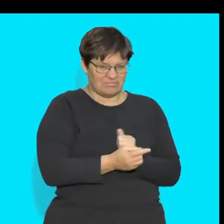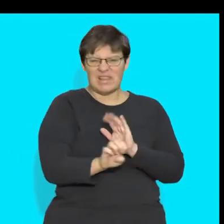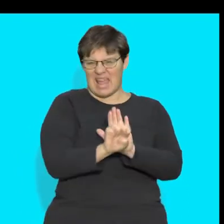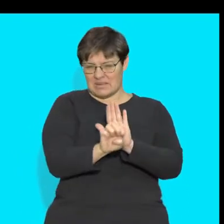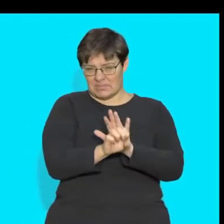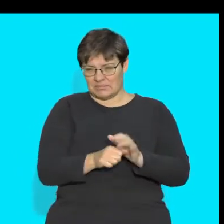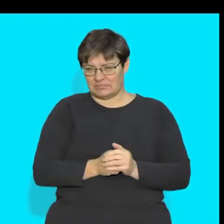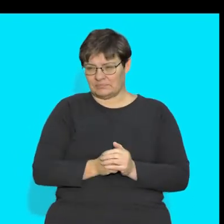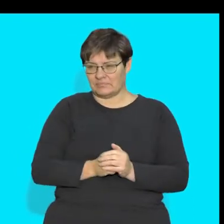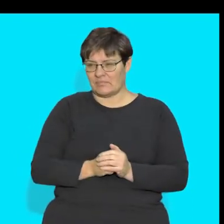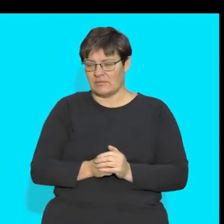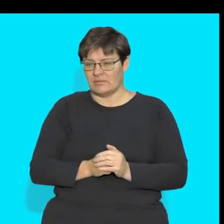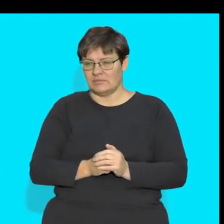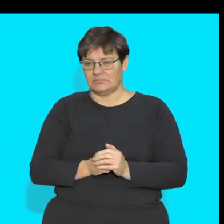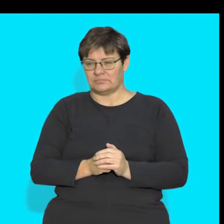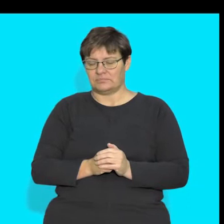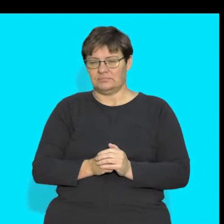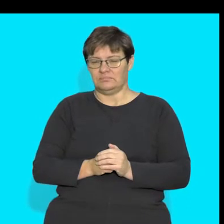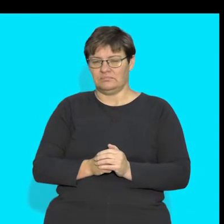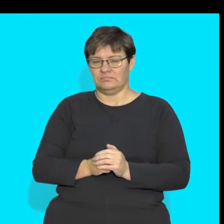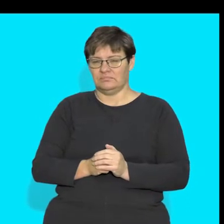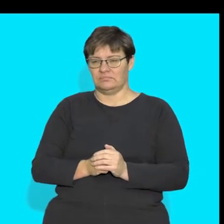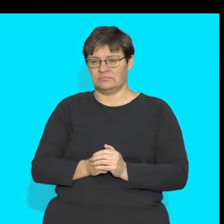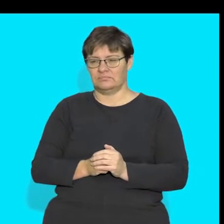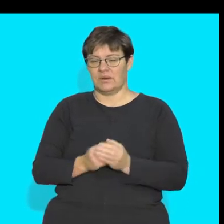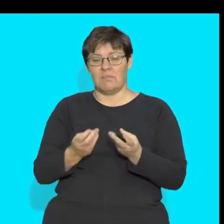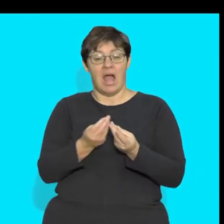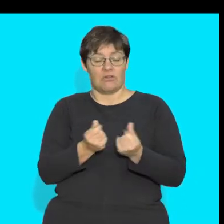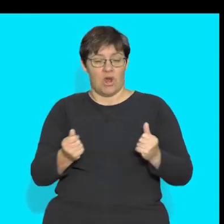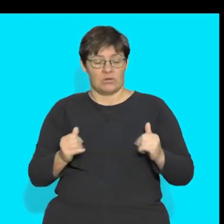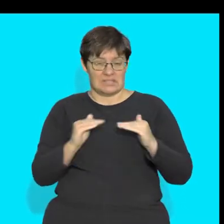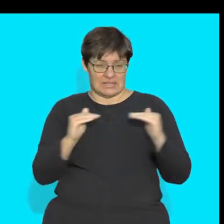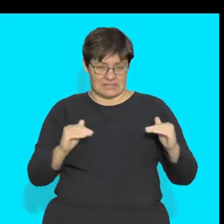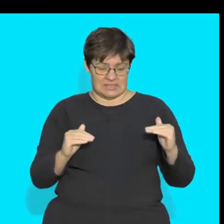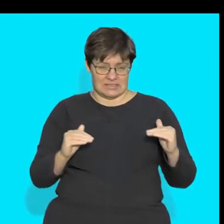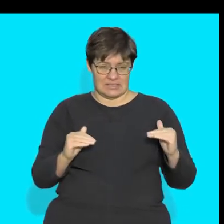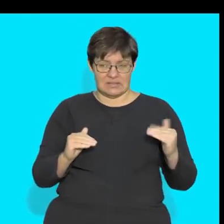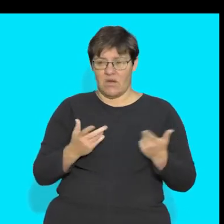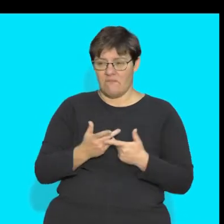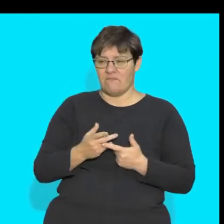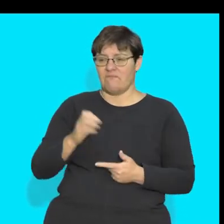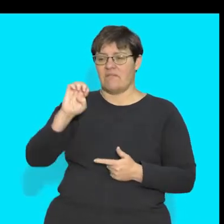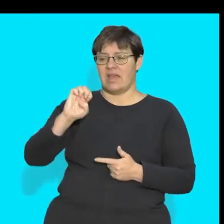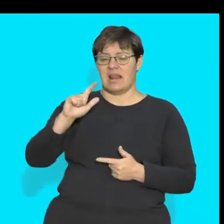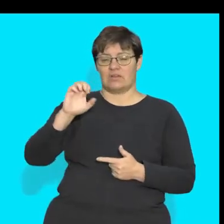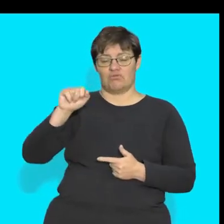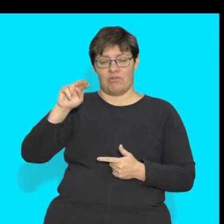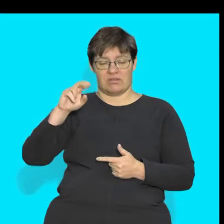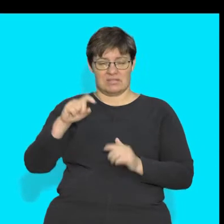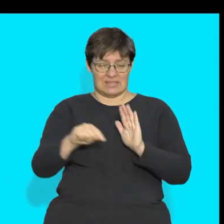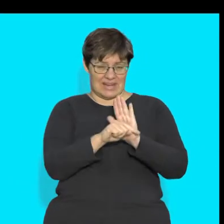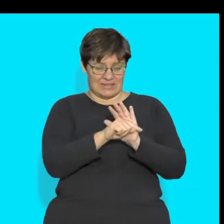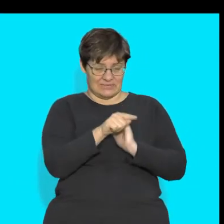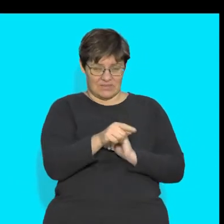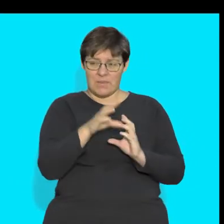just an example. Here's my ground state, okay, of an electron. So we have electrons